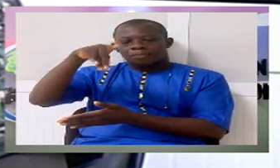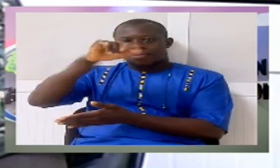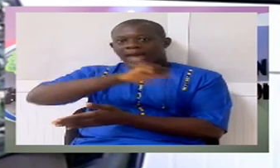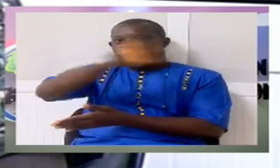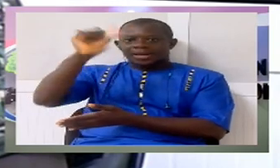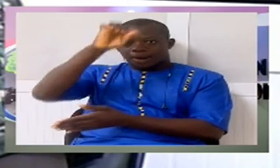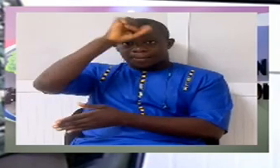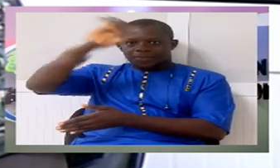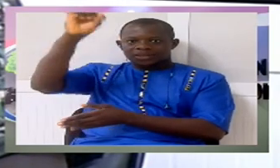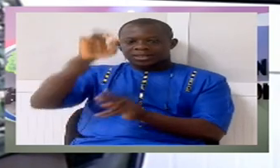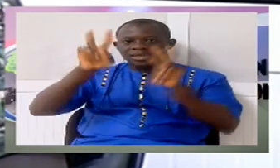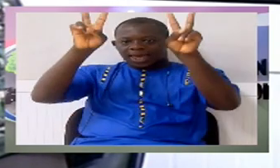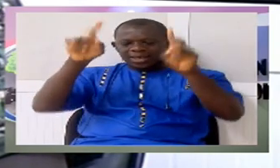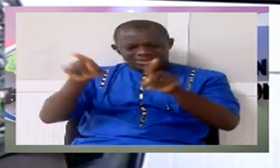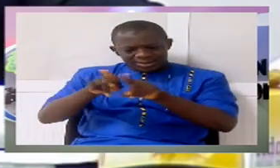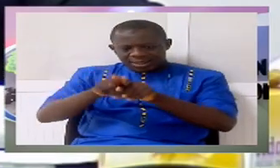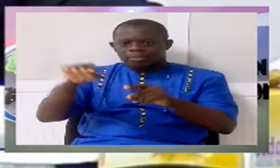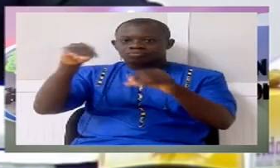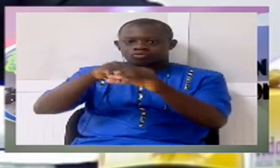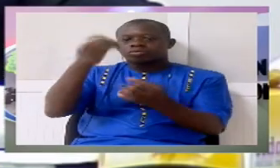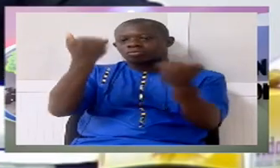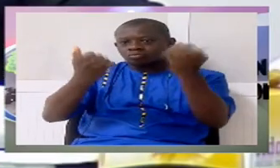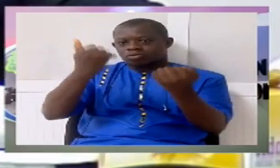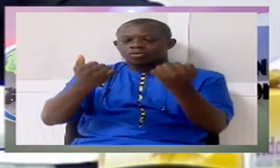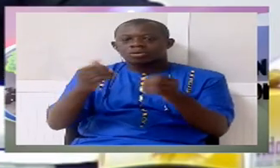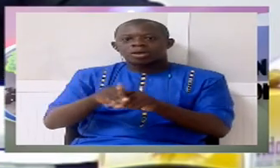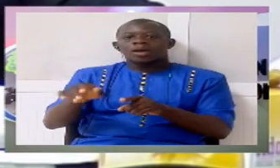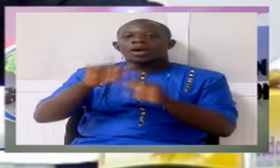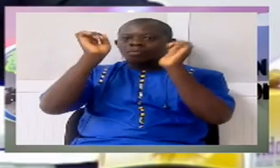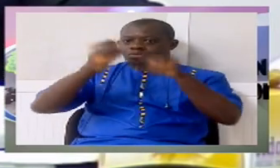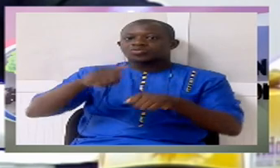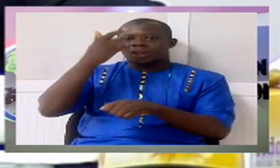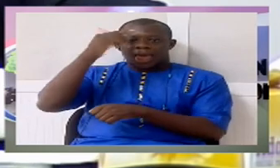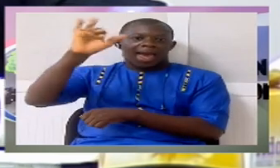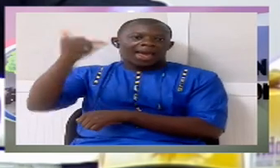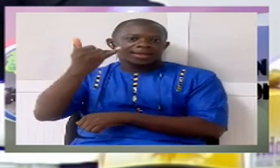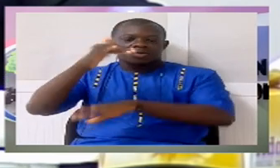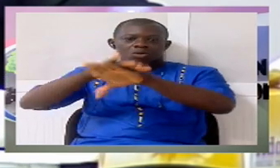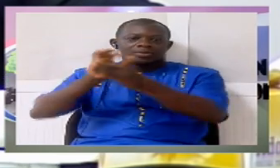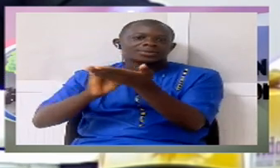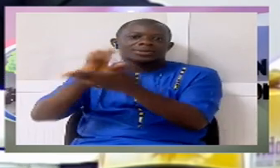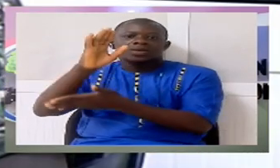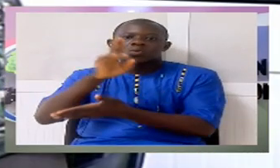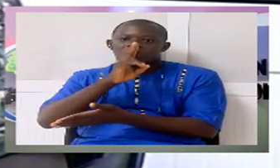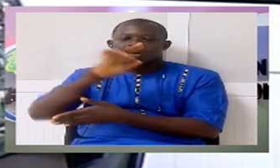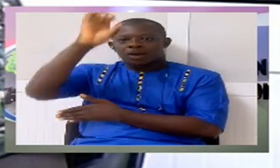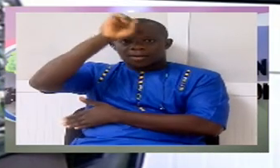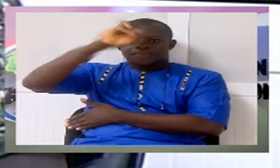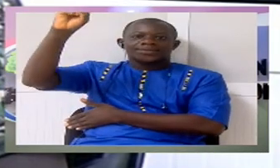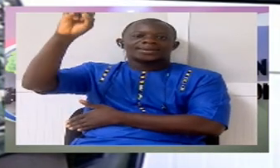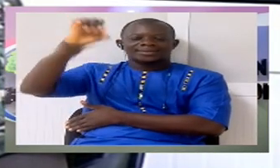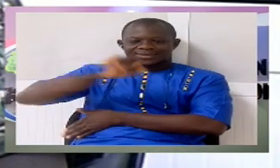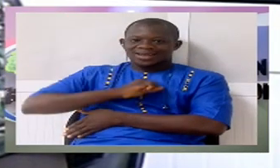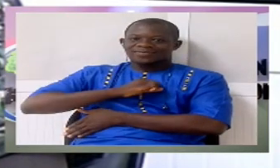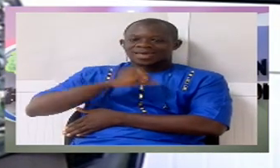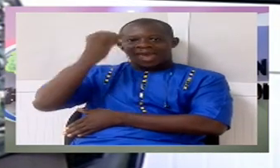speed or to reduce it. And would you agree that that would be on the instructions of the president? Tabon di nga nangou nak